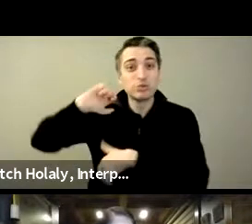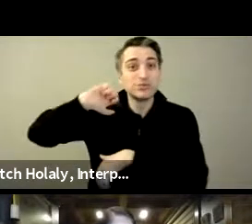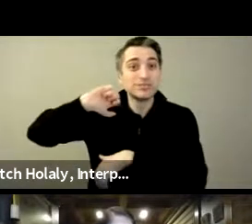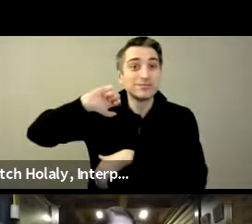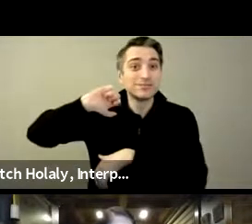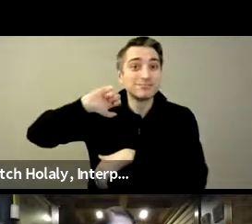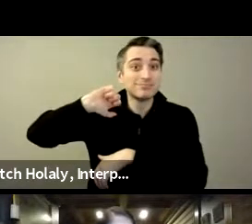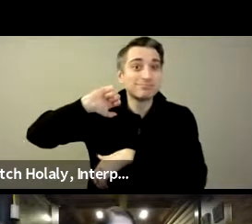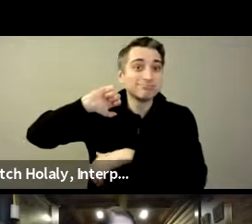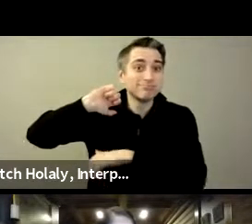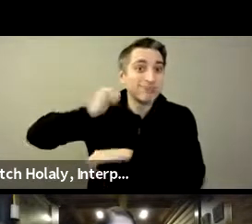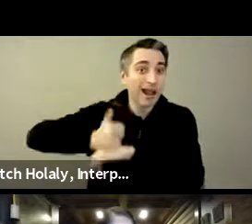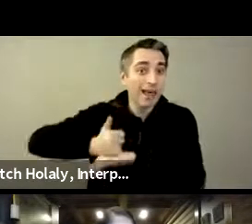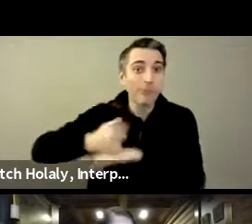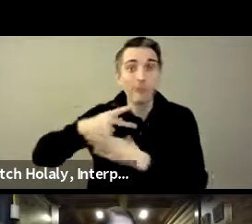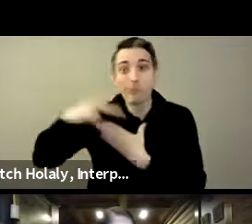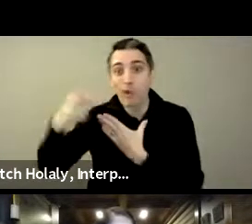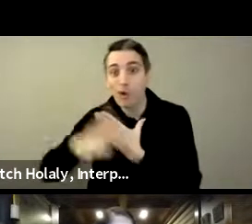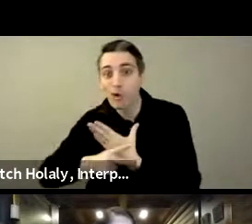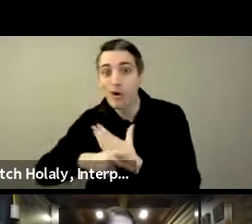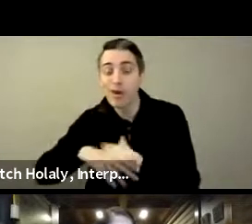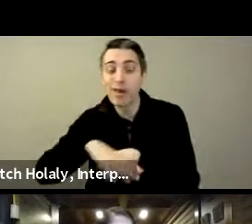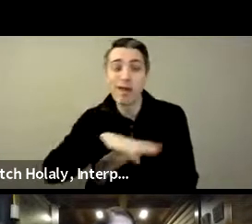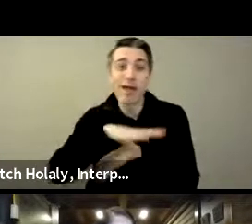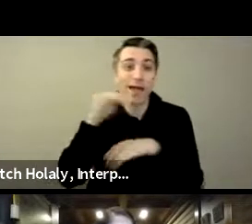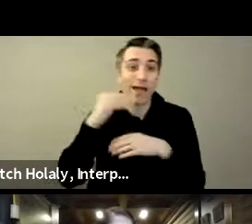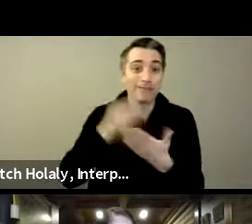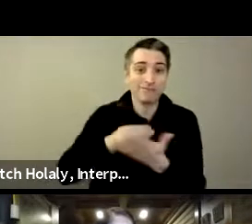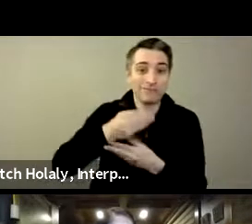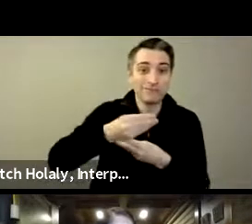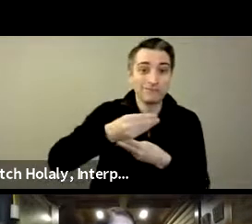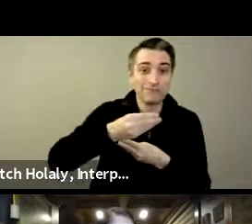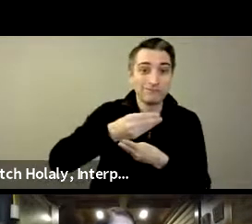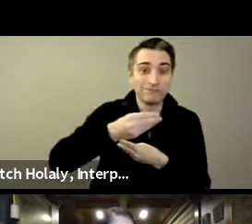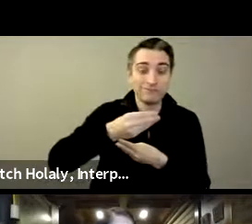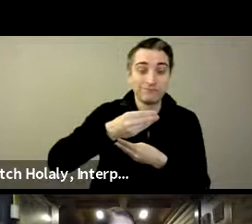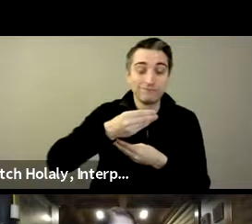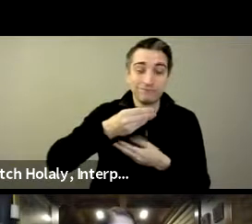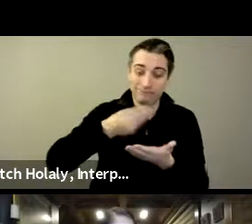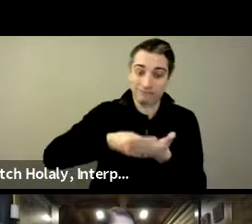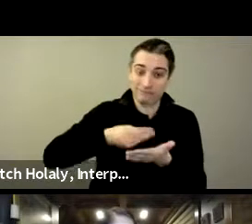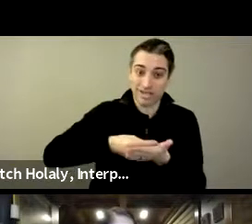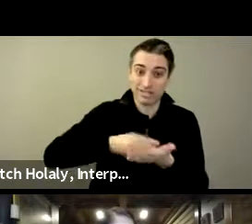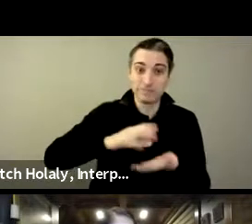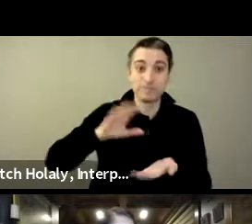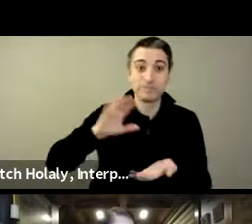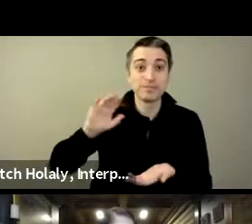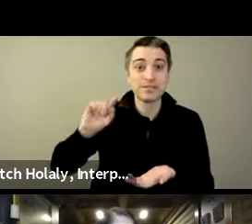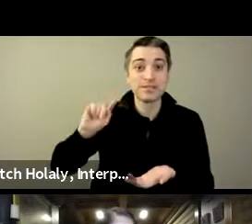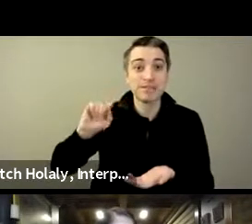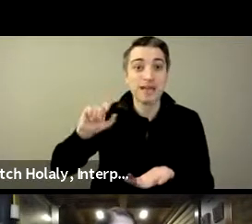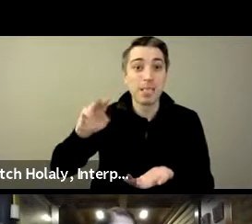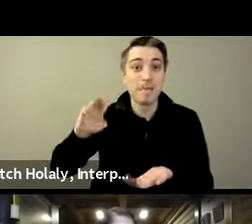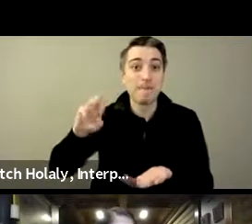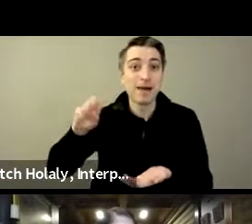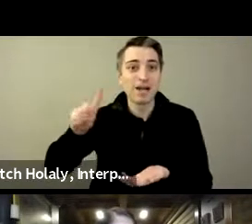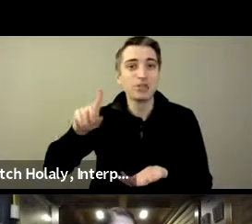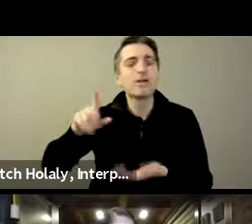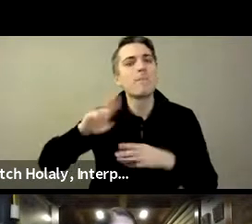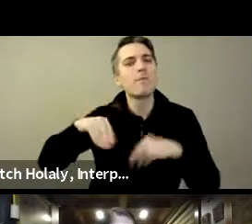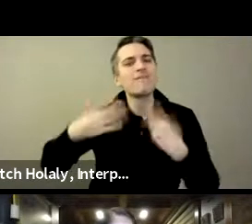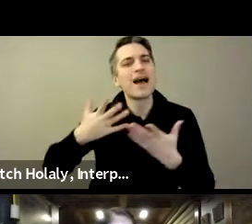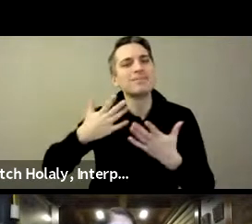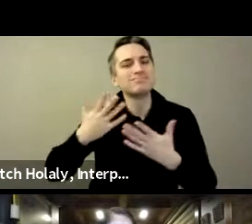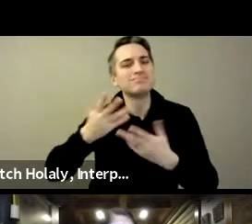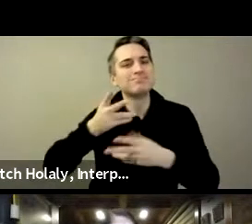and fundings. For example, Telemann Corporation, who provides daycare services to farm workers who come and harvest